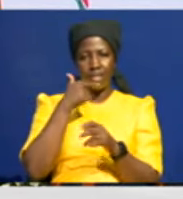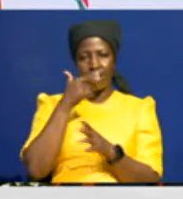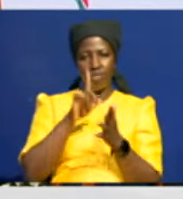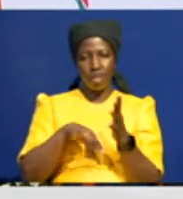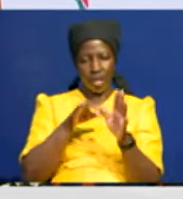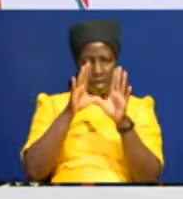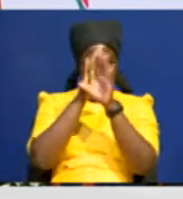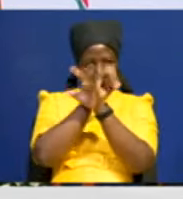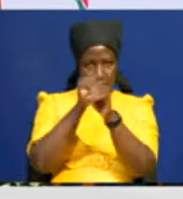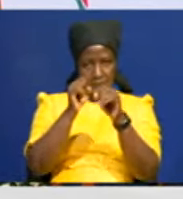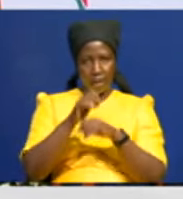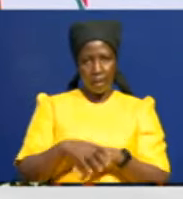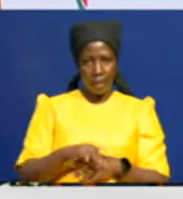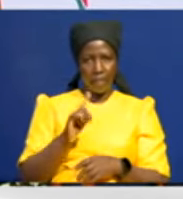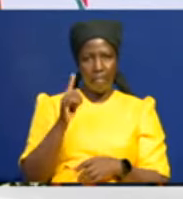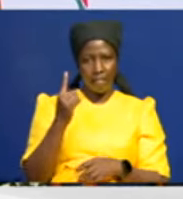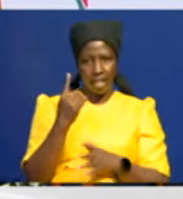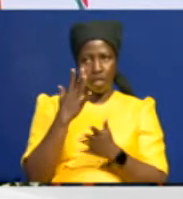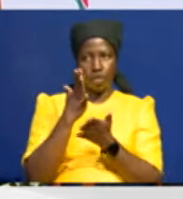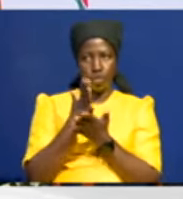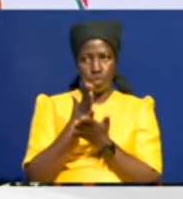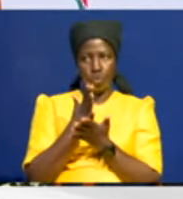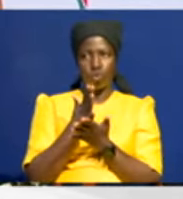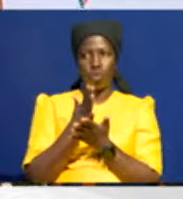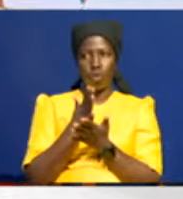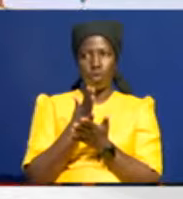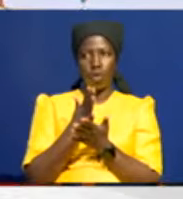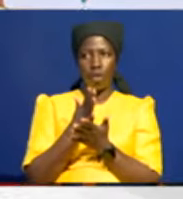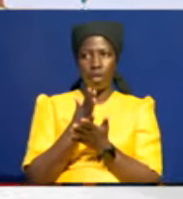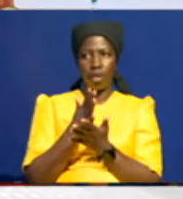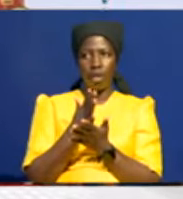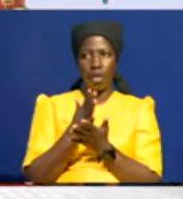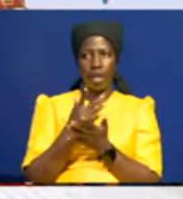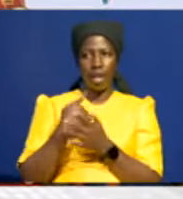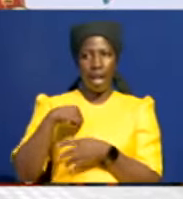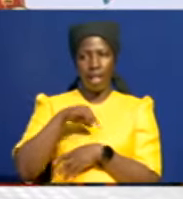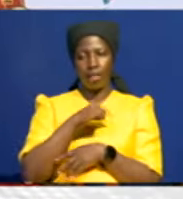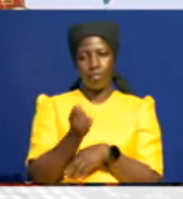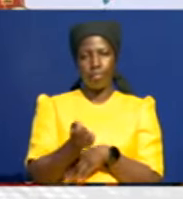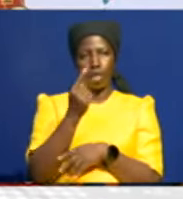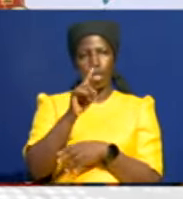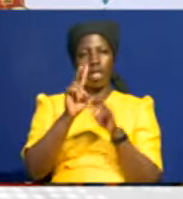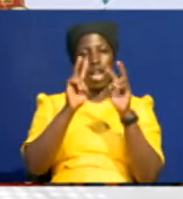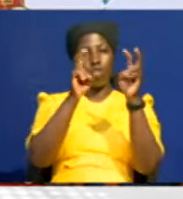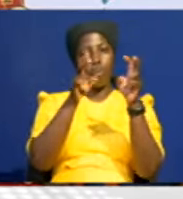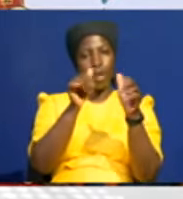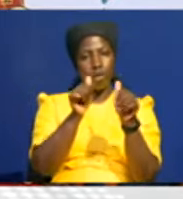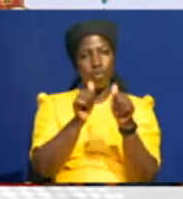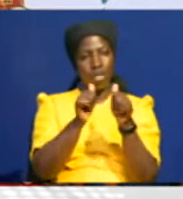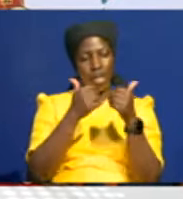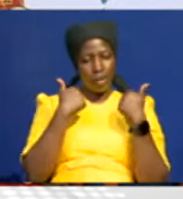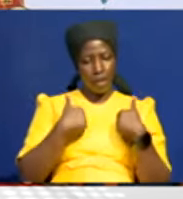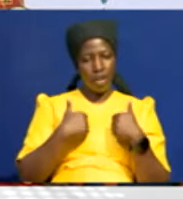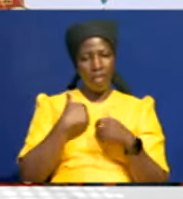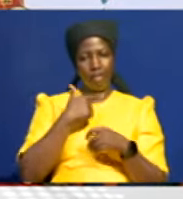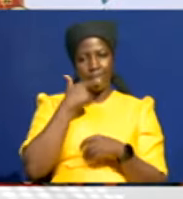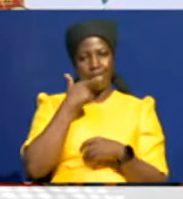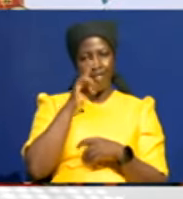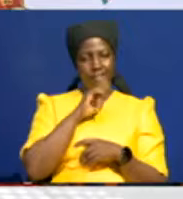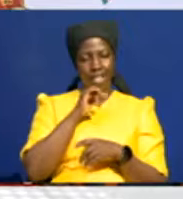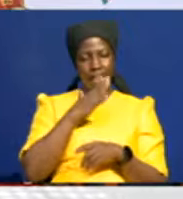First of all, indeed, we raised that topic, as I have just mentioned, in my conversation with